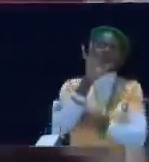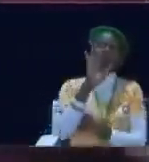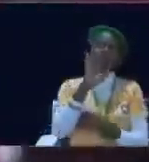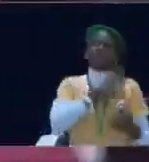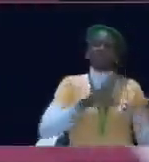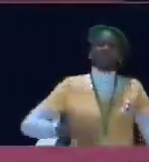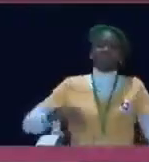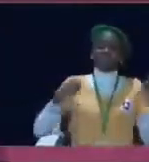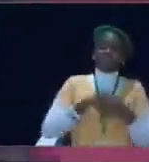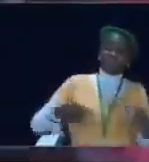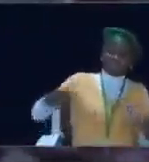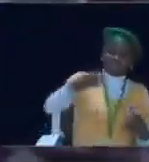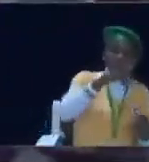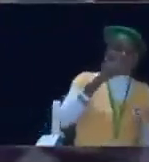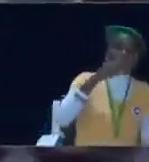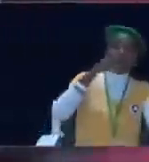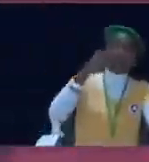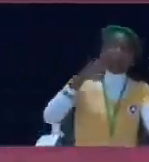Christ in you.